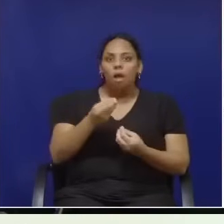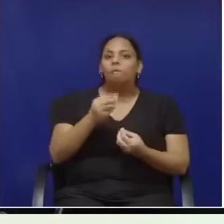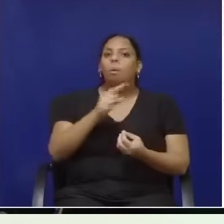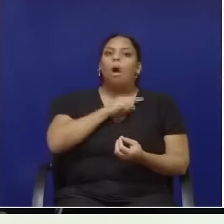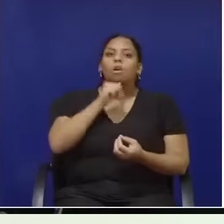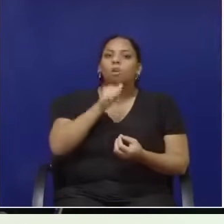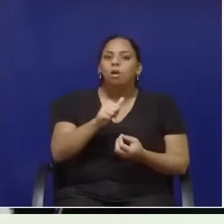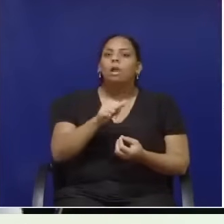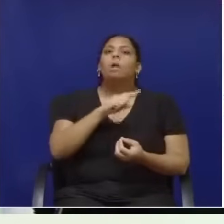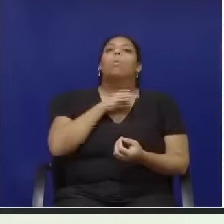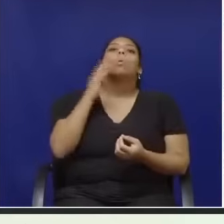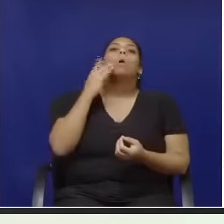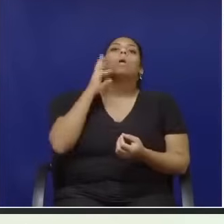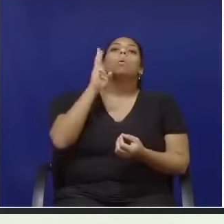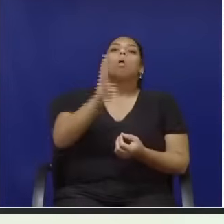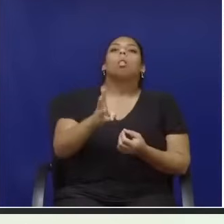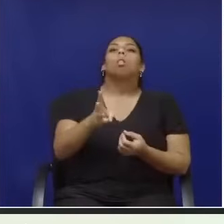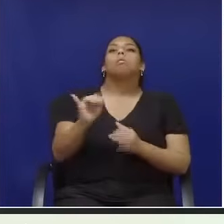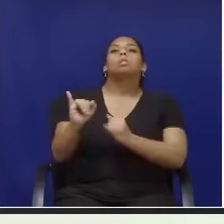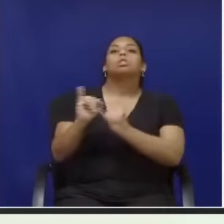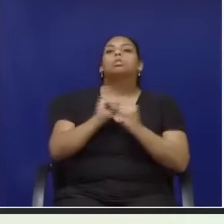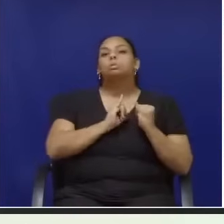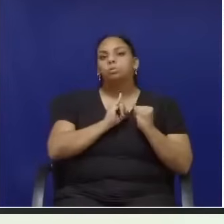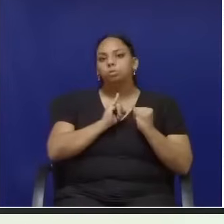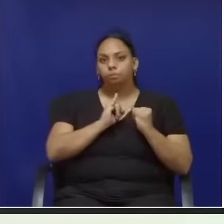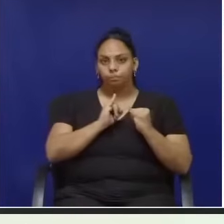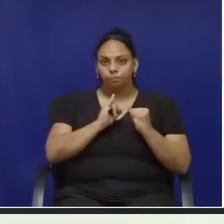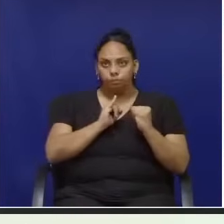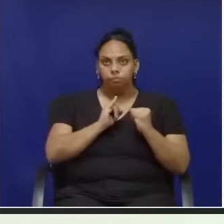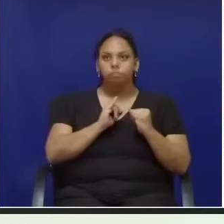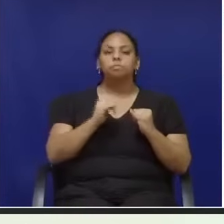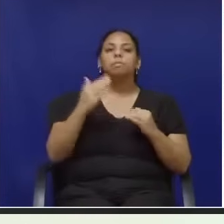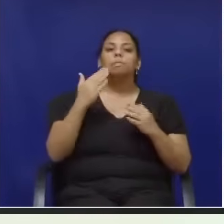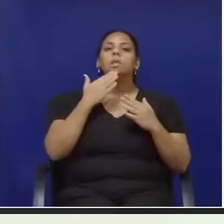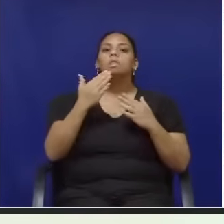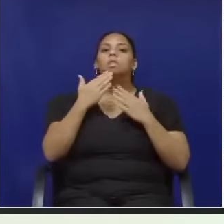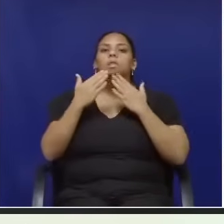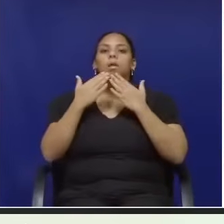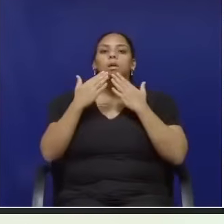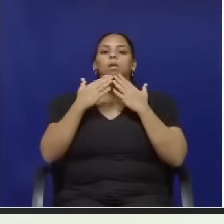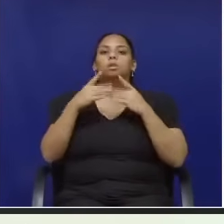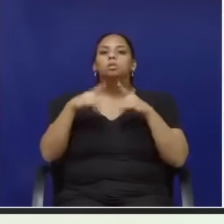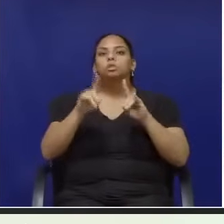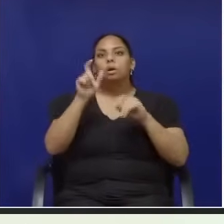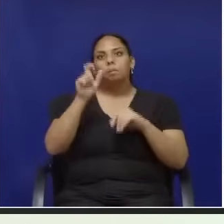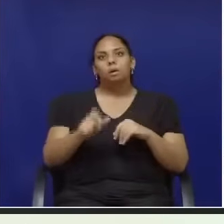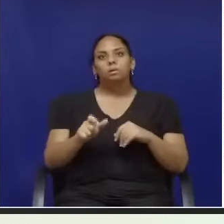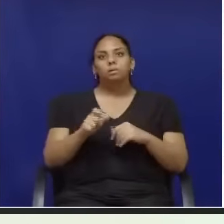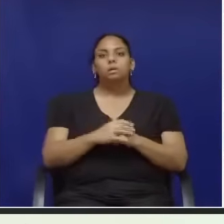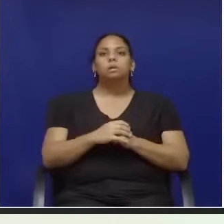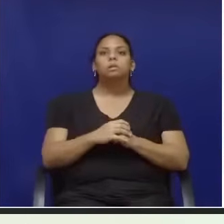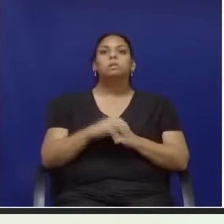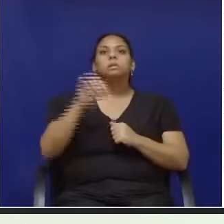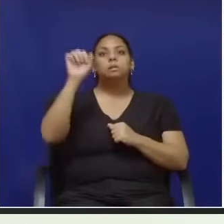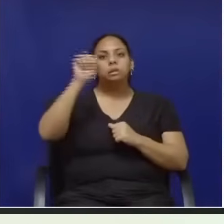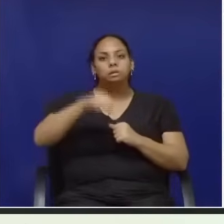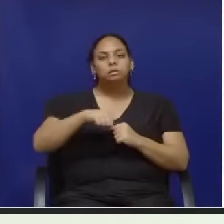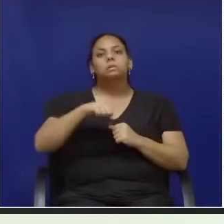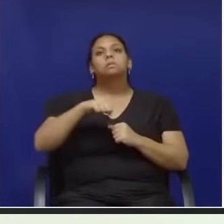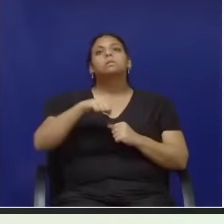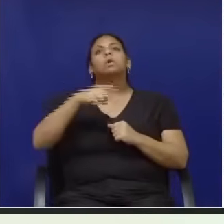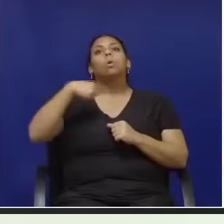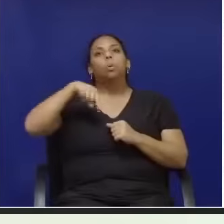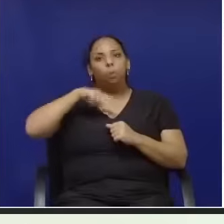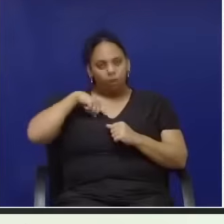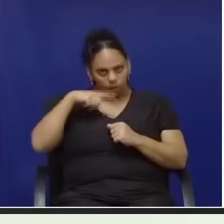Honorable Deputy Minister. Thank you very much, Chairperson. Yes, indeed,